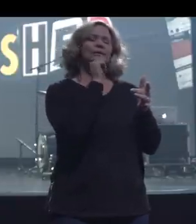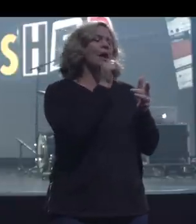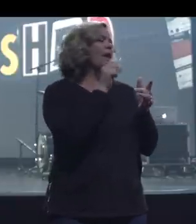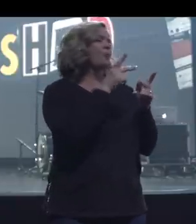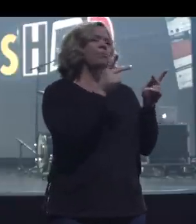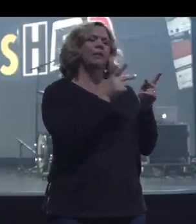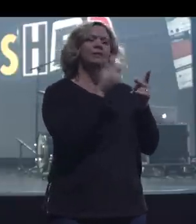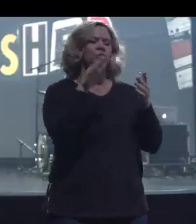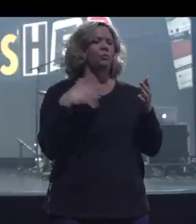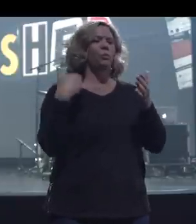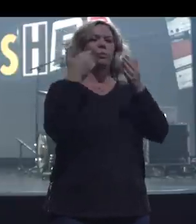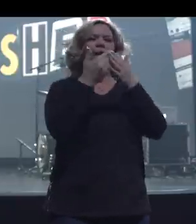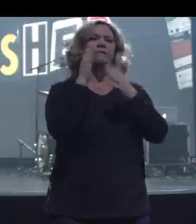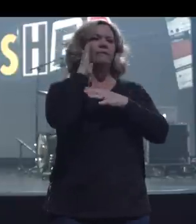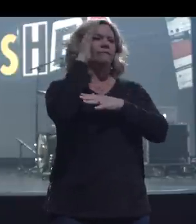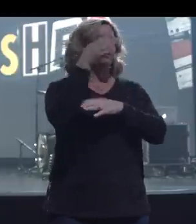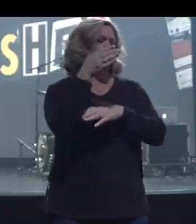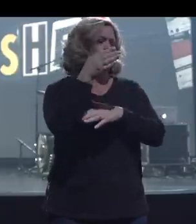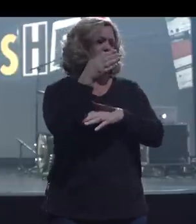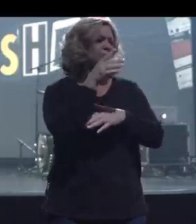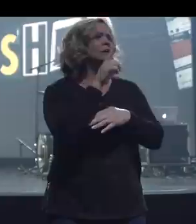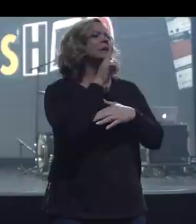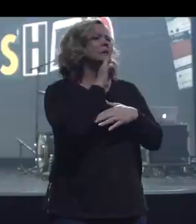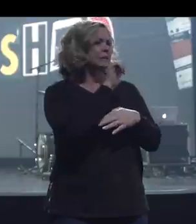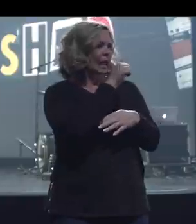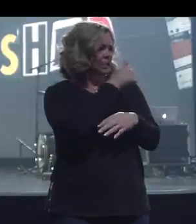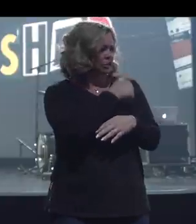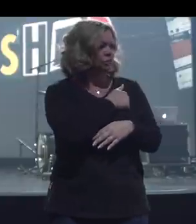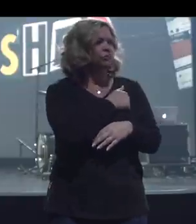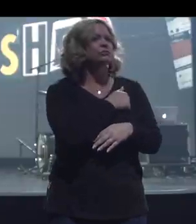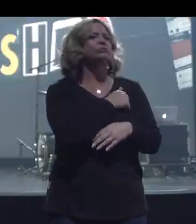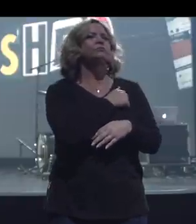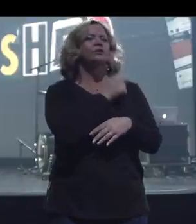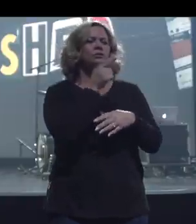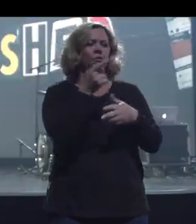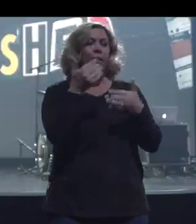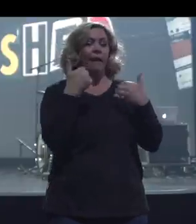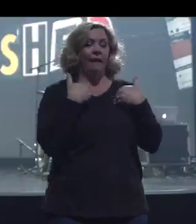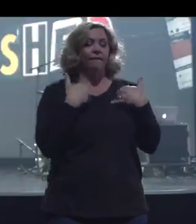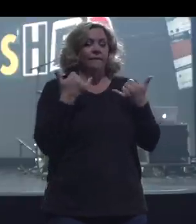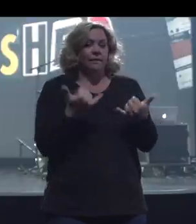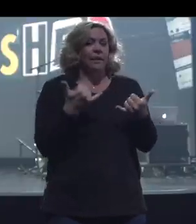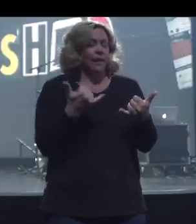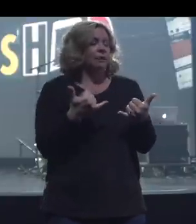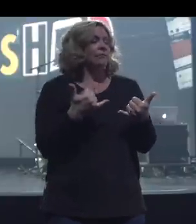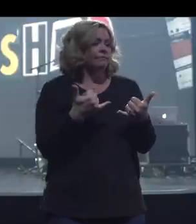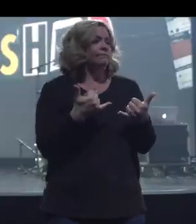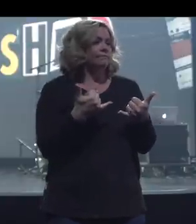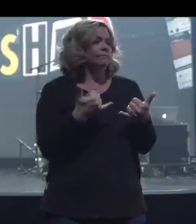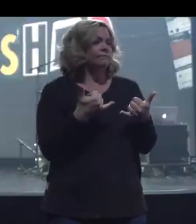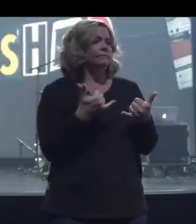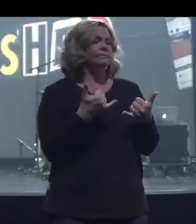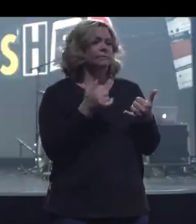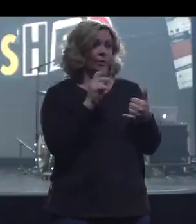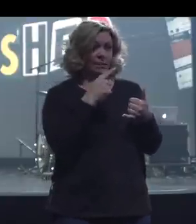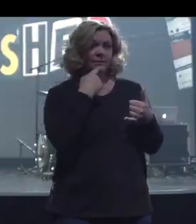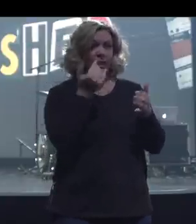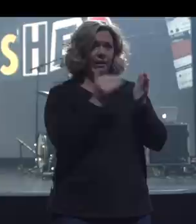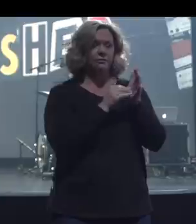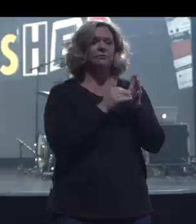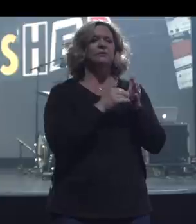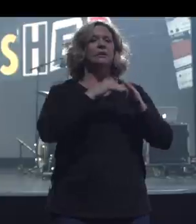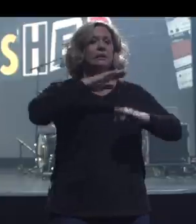you arrive in the future. It's an attitude you embrace today. Let me say it again.